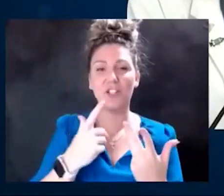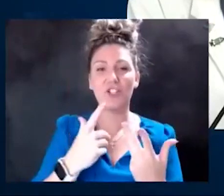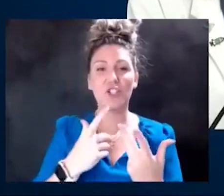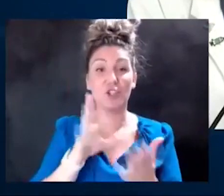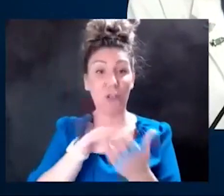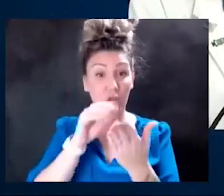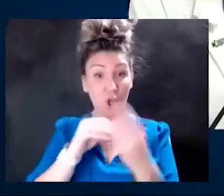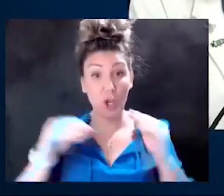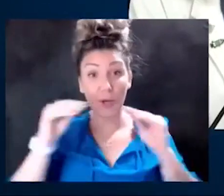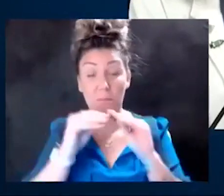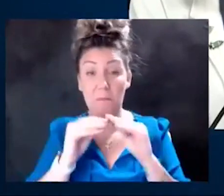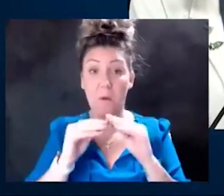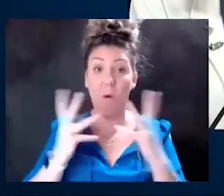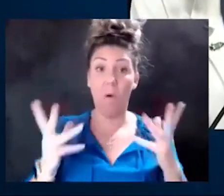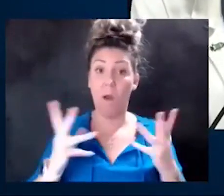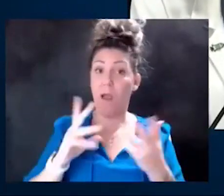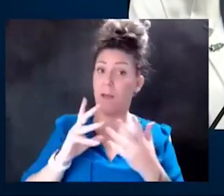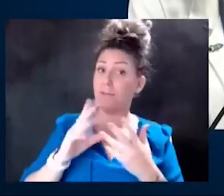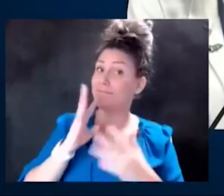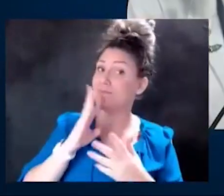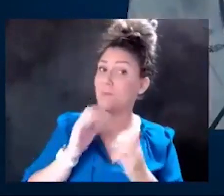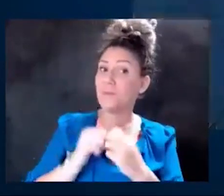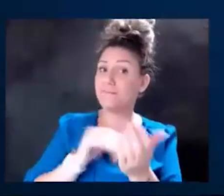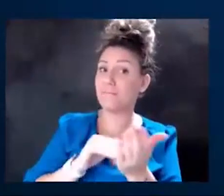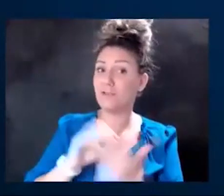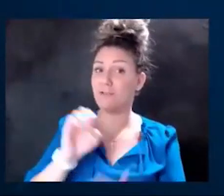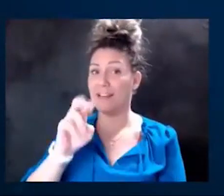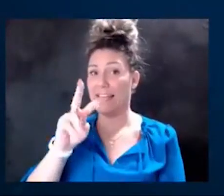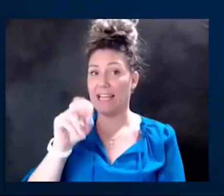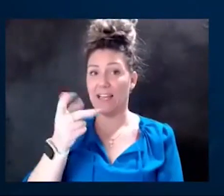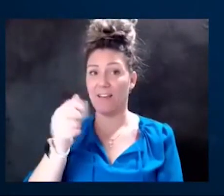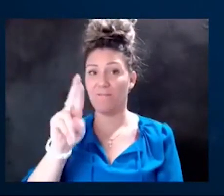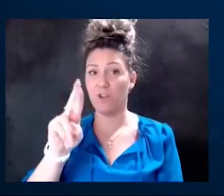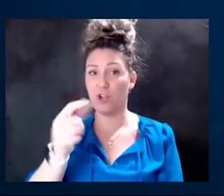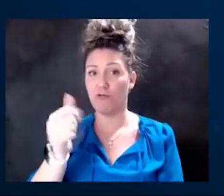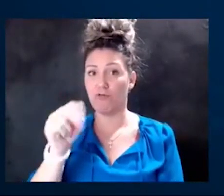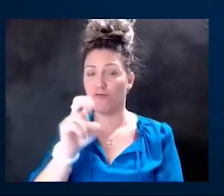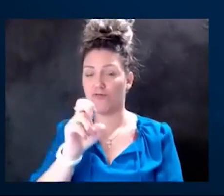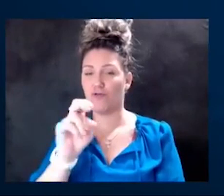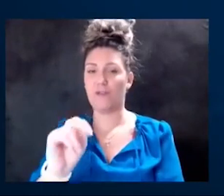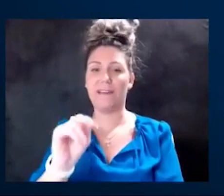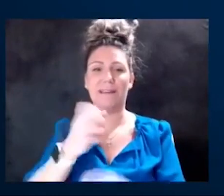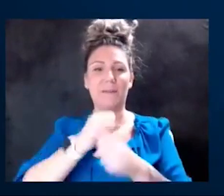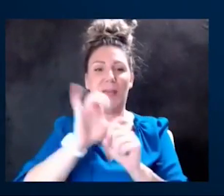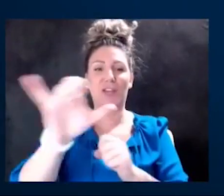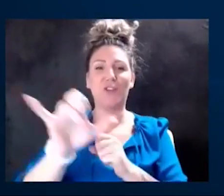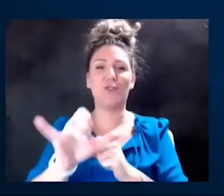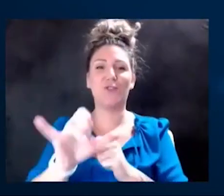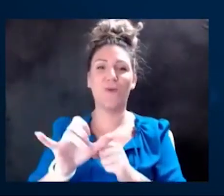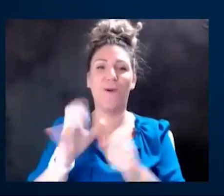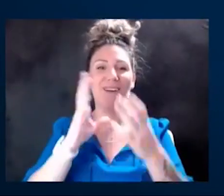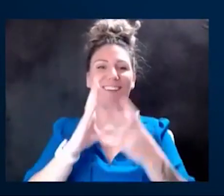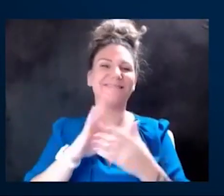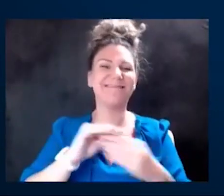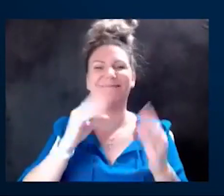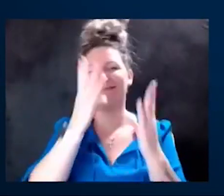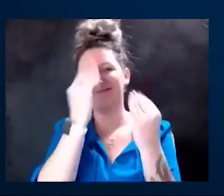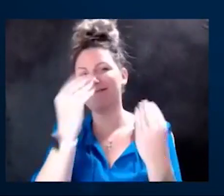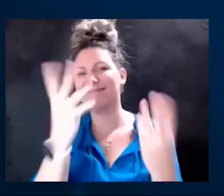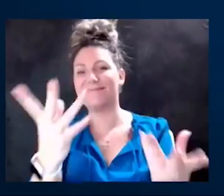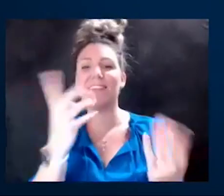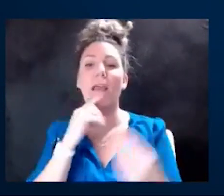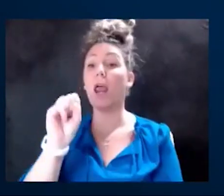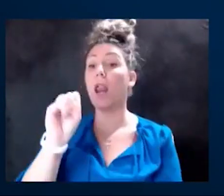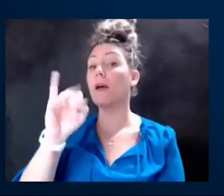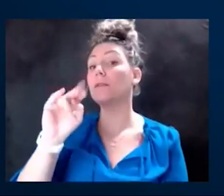with how to get to Dr. Evergreen and visit and help her make your data sing. I like that. Where should people go if they want to learn how to